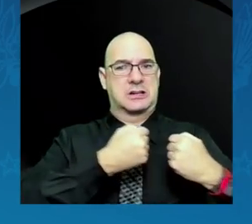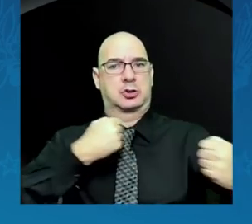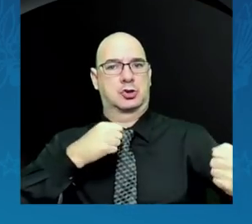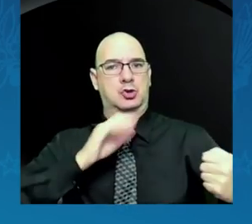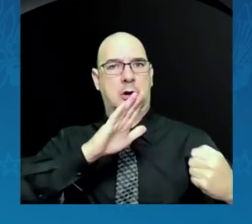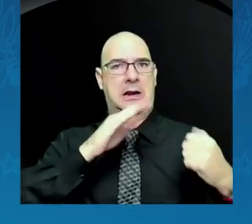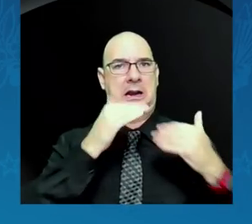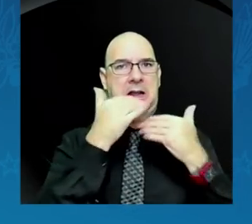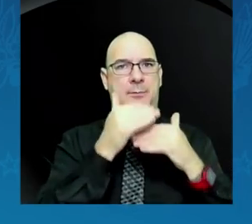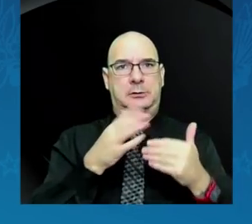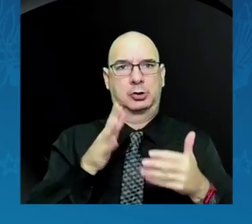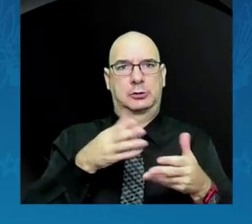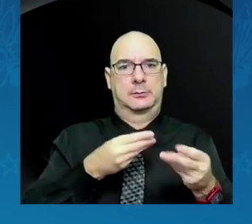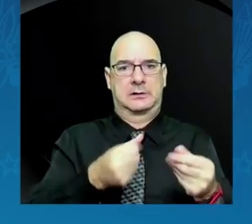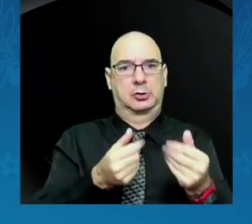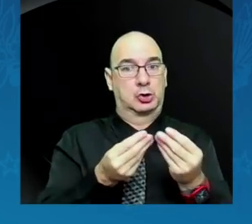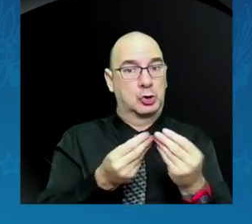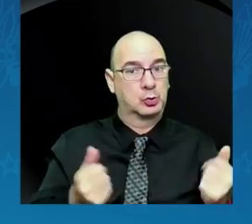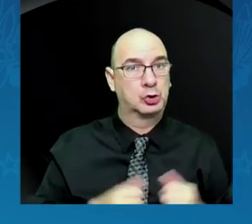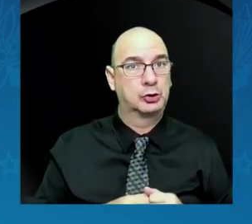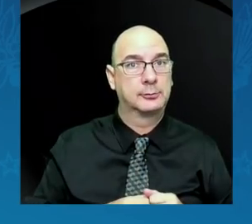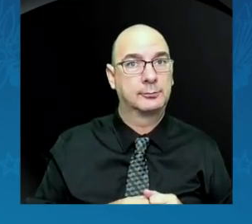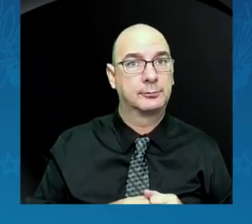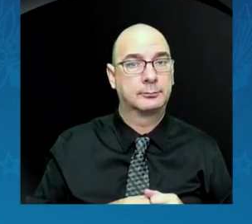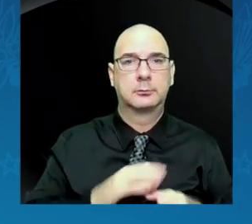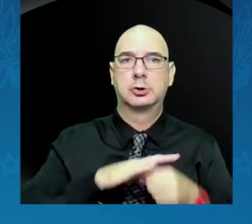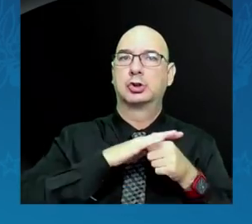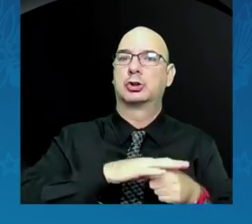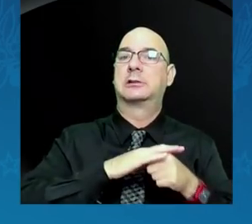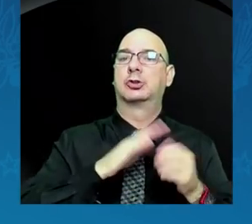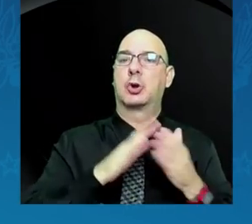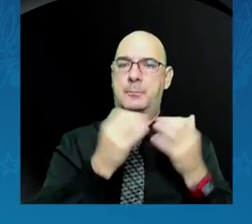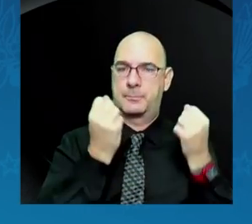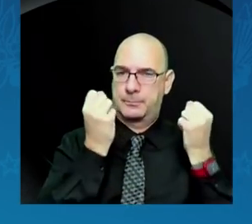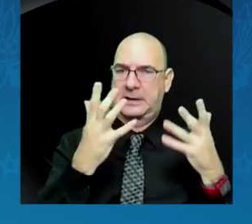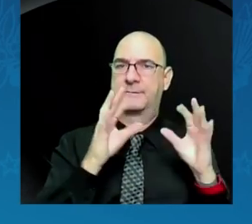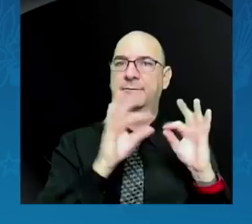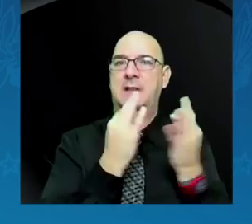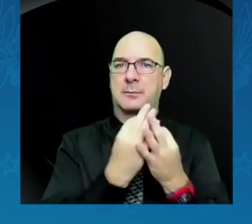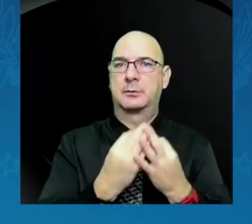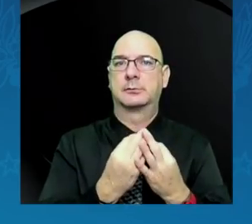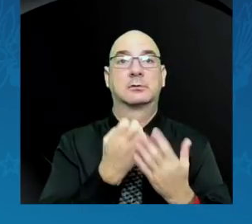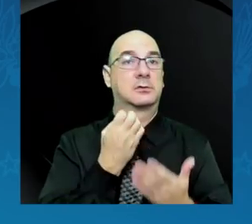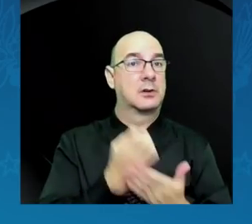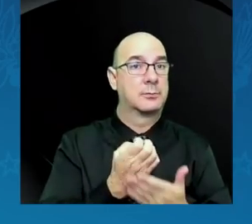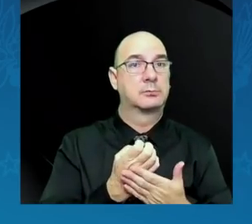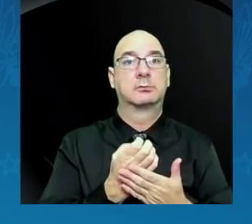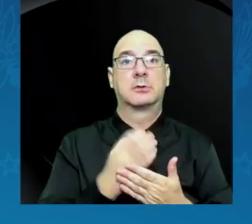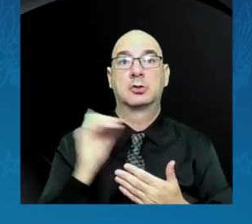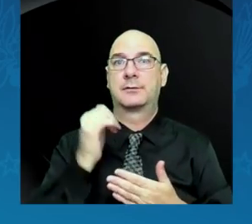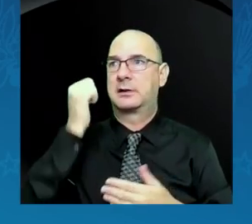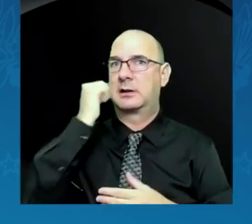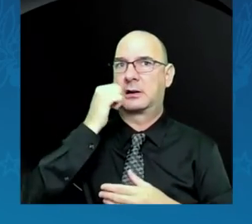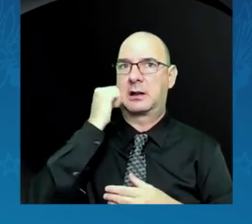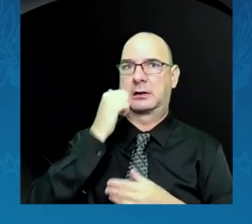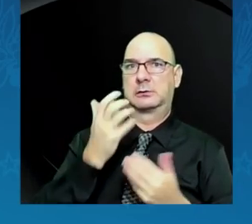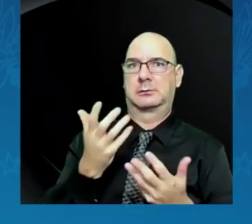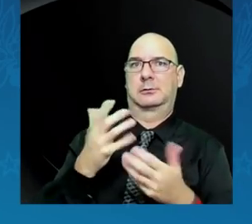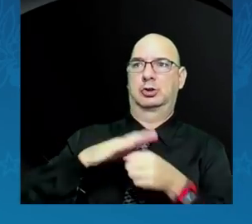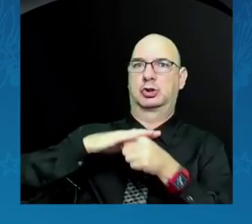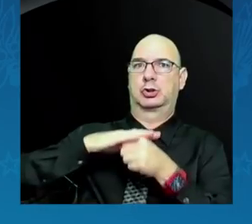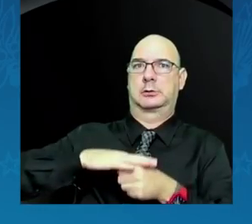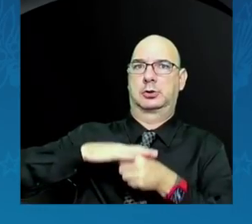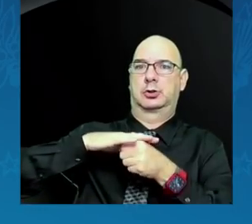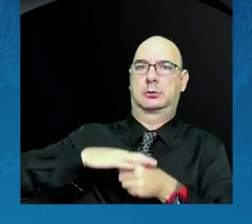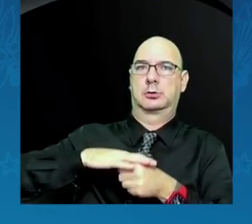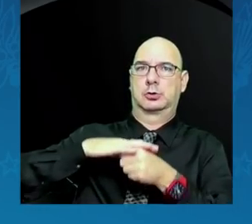of stress for families that is not only economic, but is on a daily level, something that is a heavy weight to carry. So it